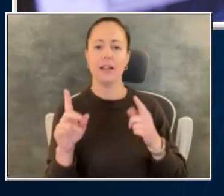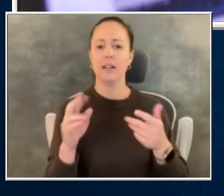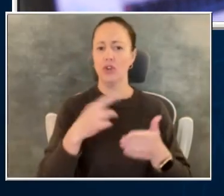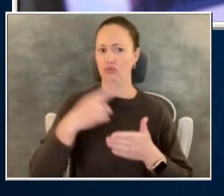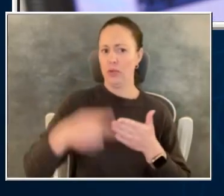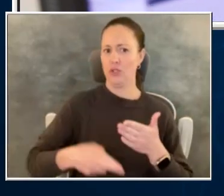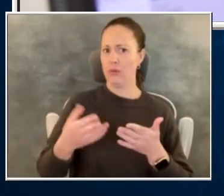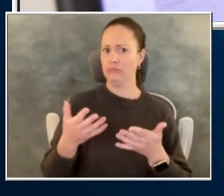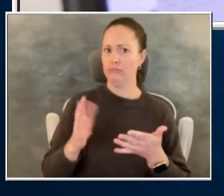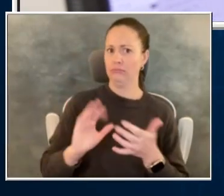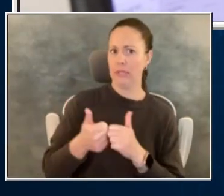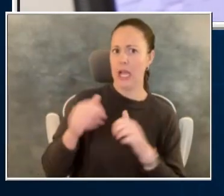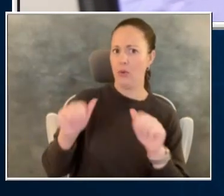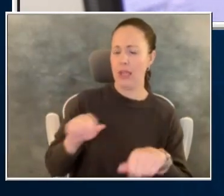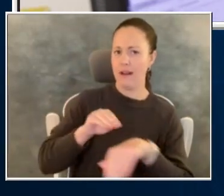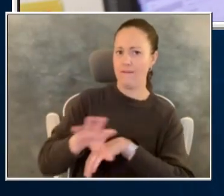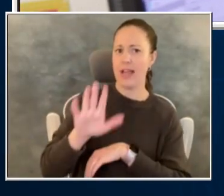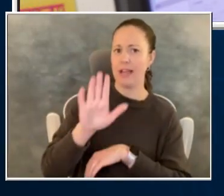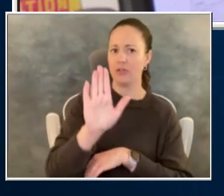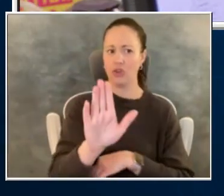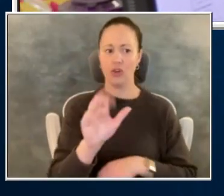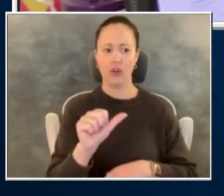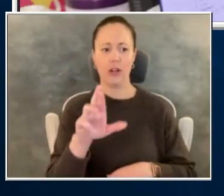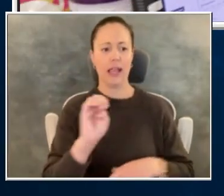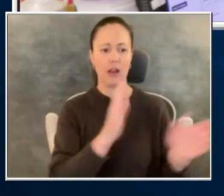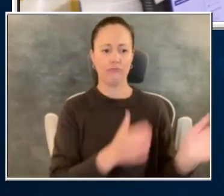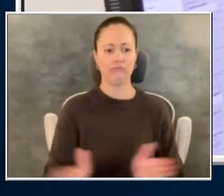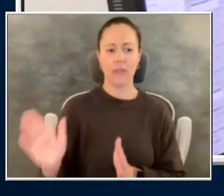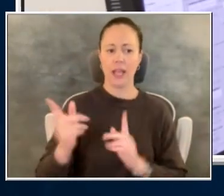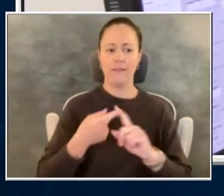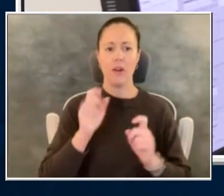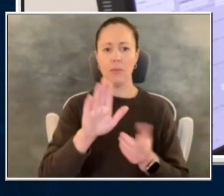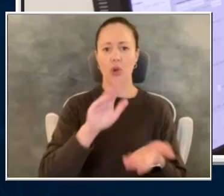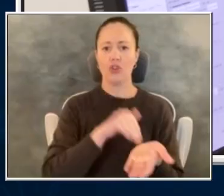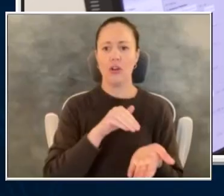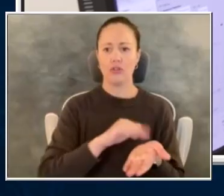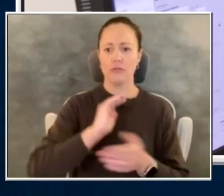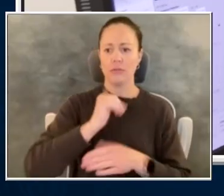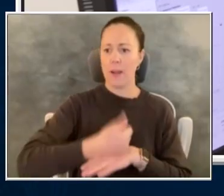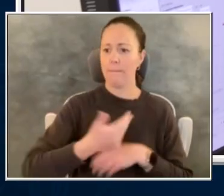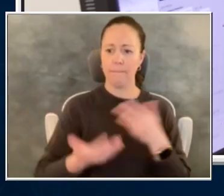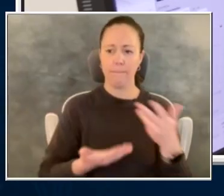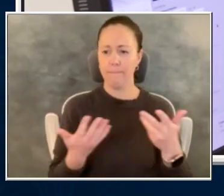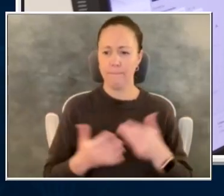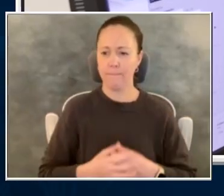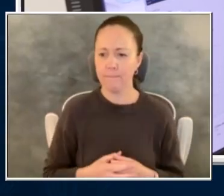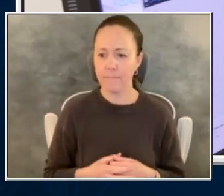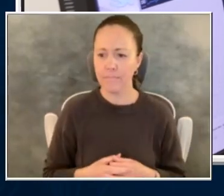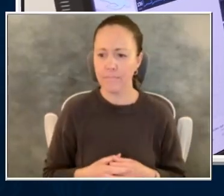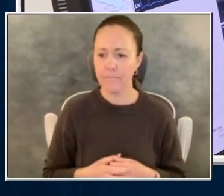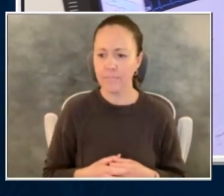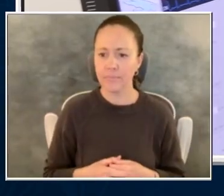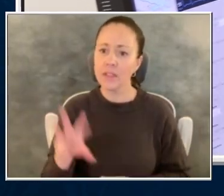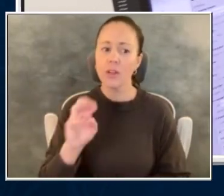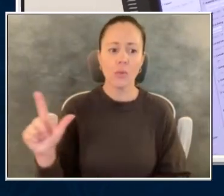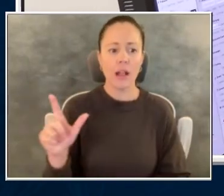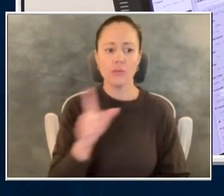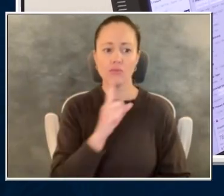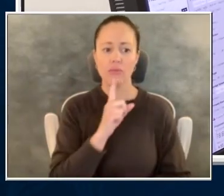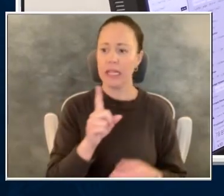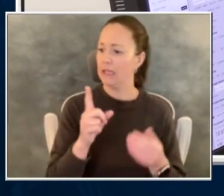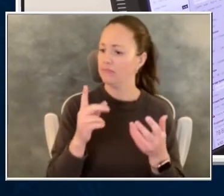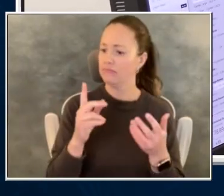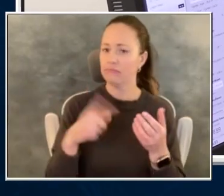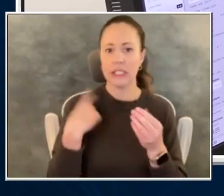the care plan put in place by her doctors? Well, it's about getting information, and as Shannon